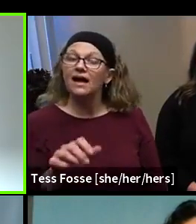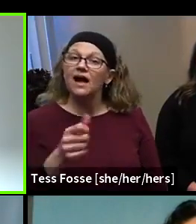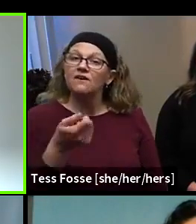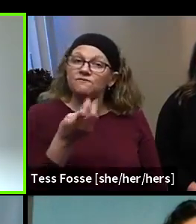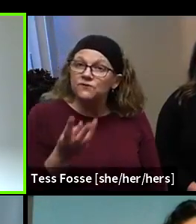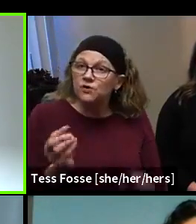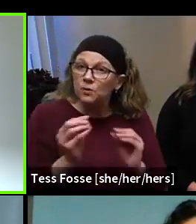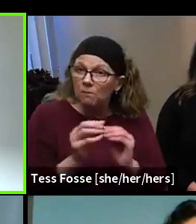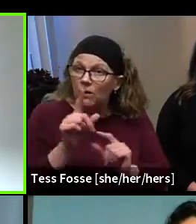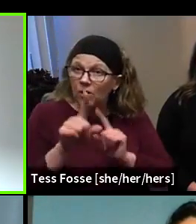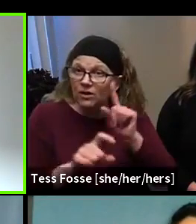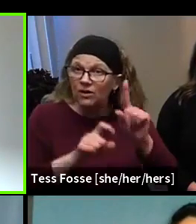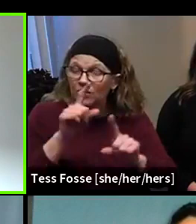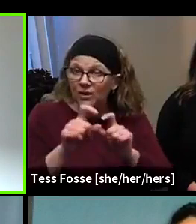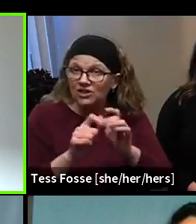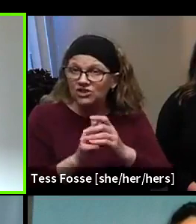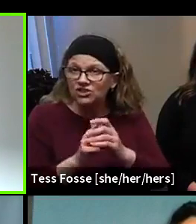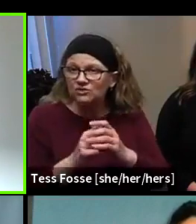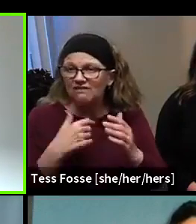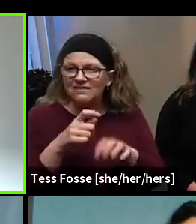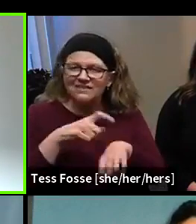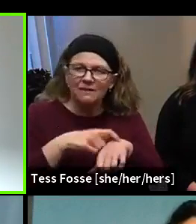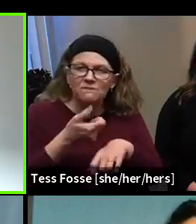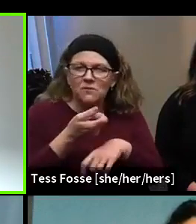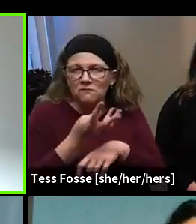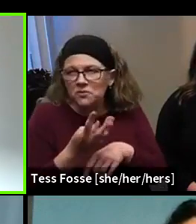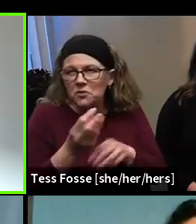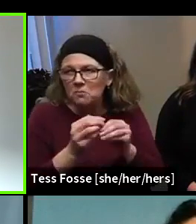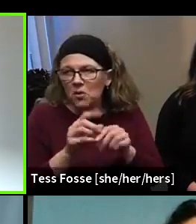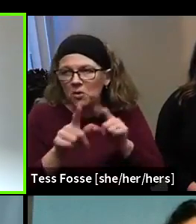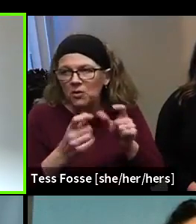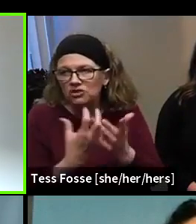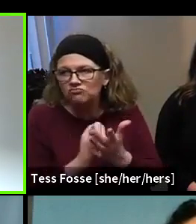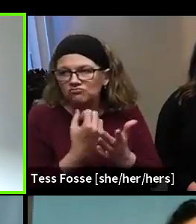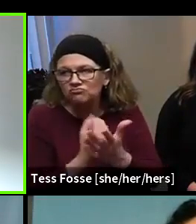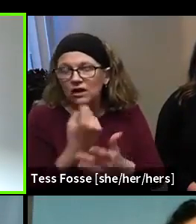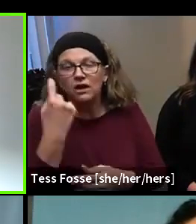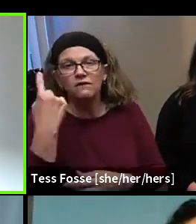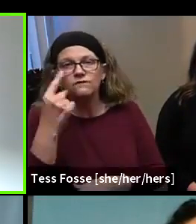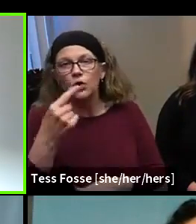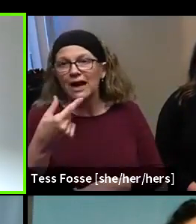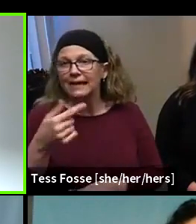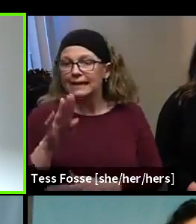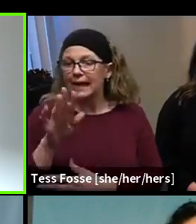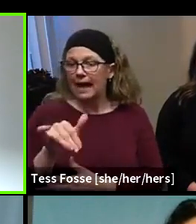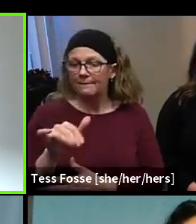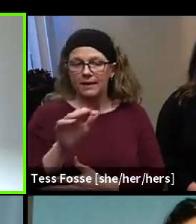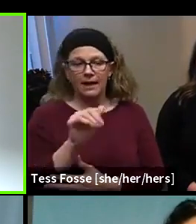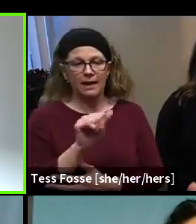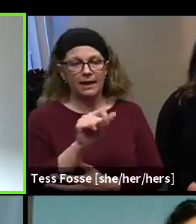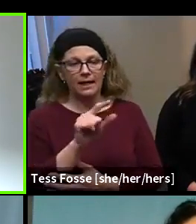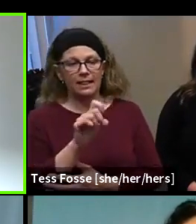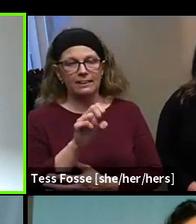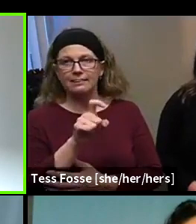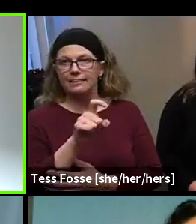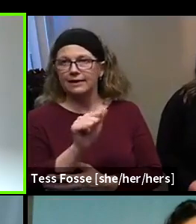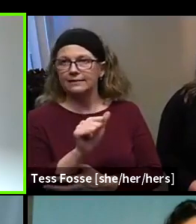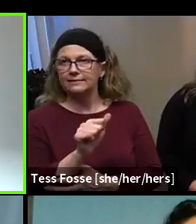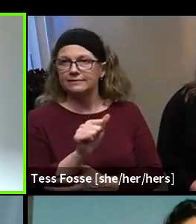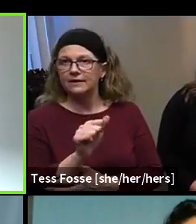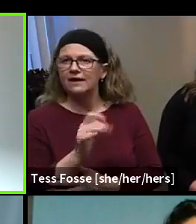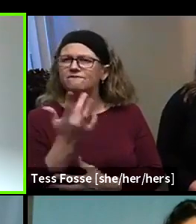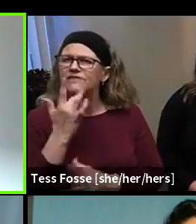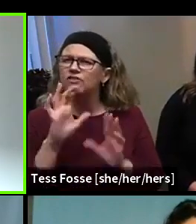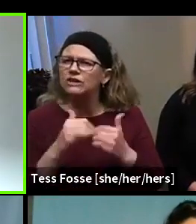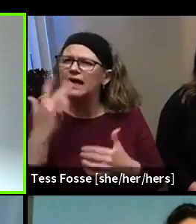more questions. We have a time for a few more questions. Now for Gabby and Alexa, favorite class,